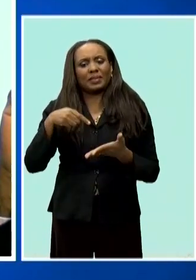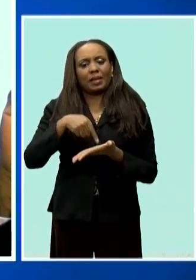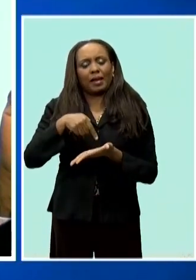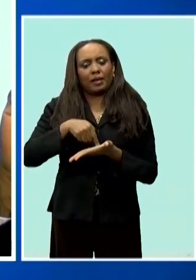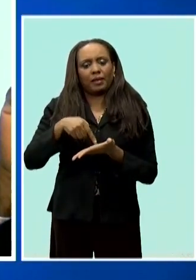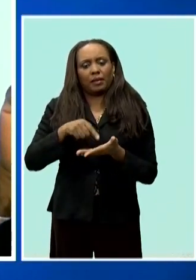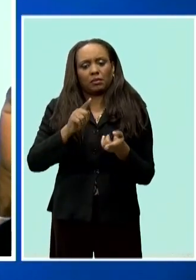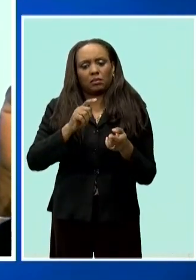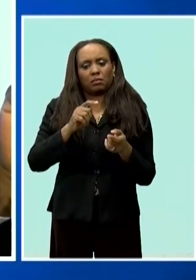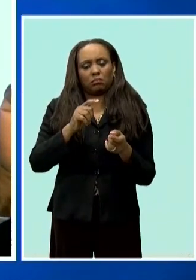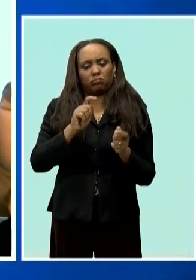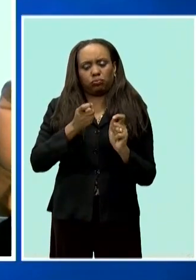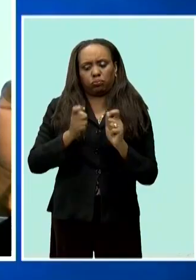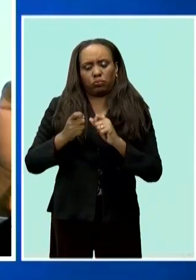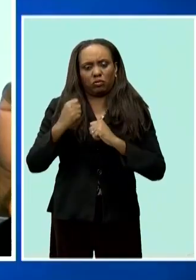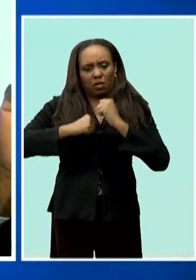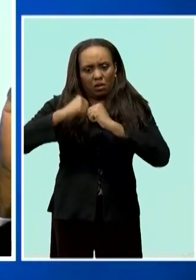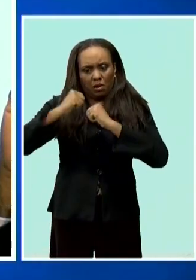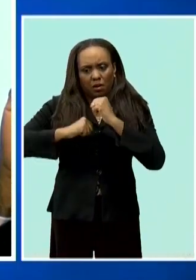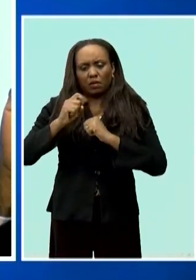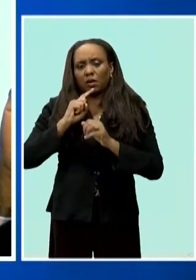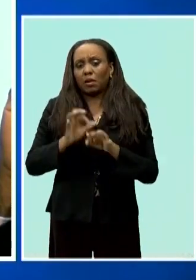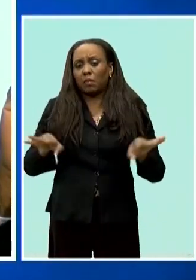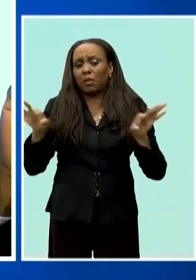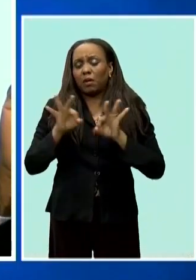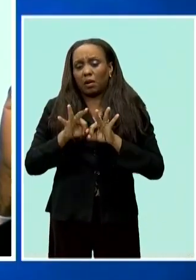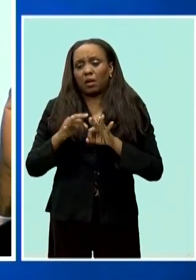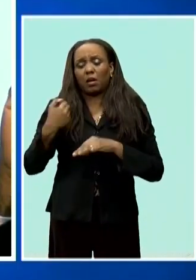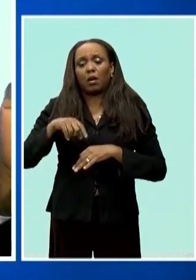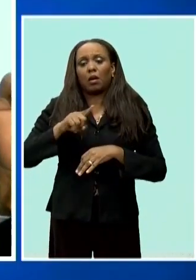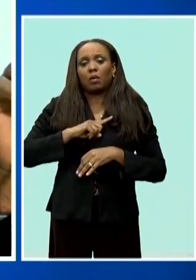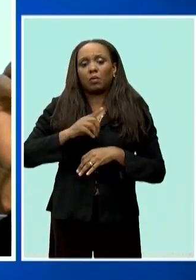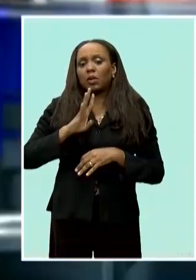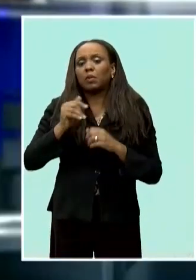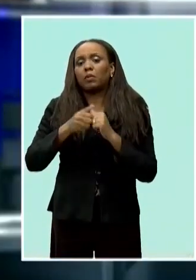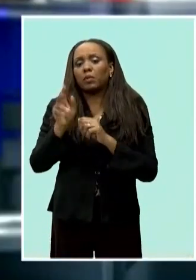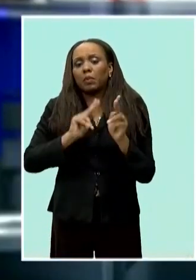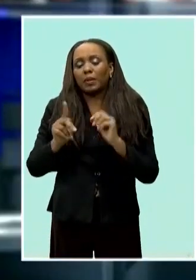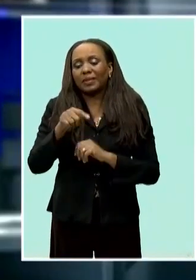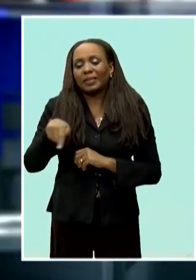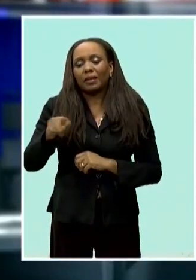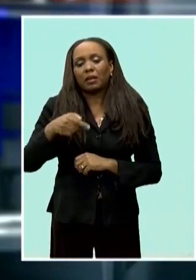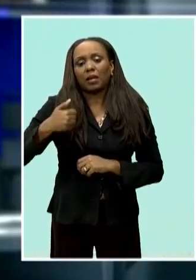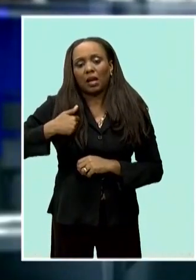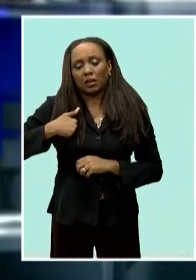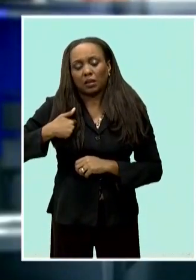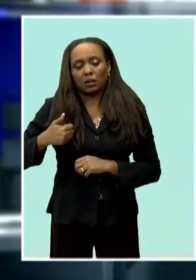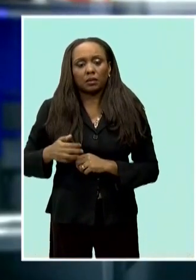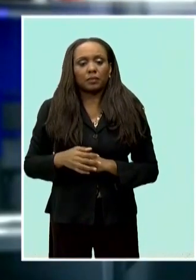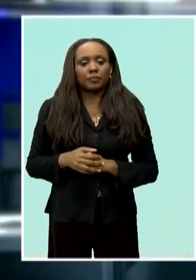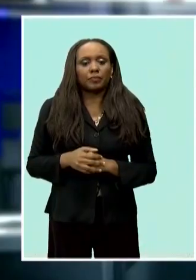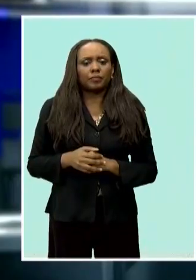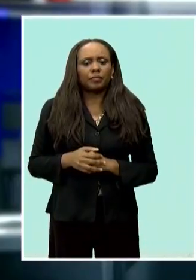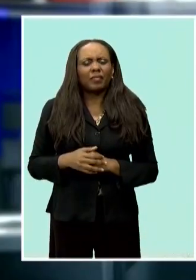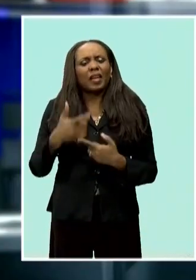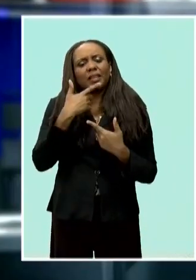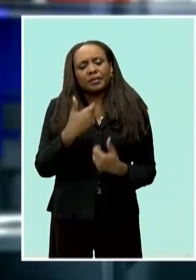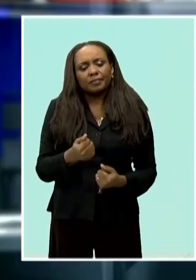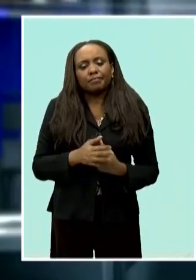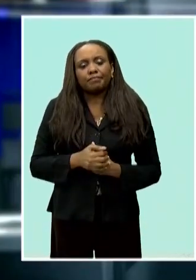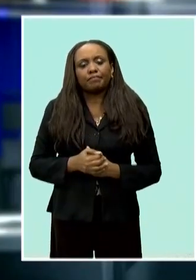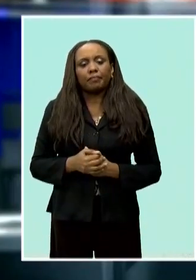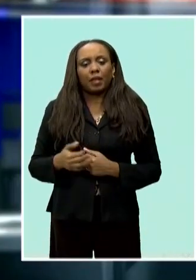business to this country. We would also have met in Toronto with all three major Canadian banks in